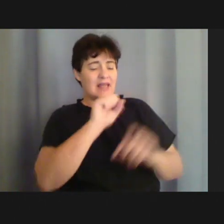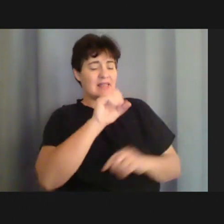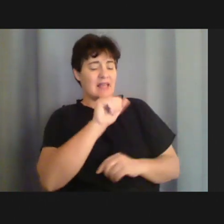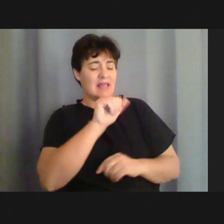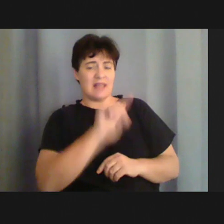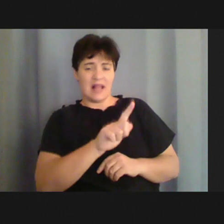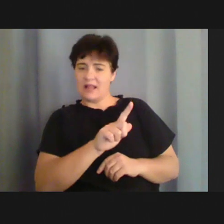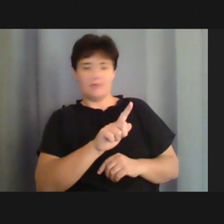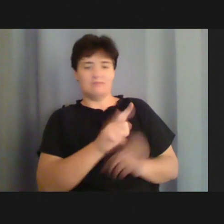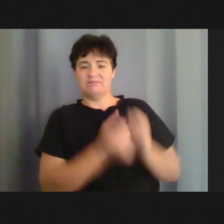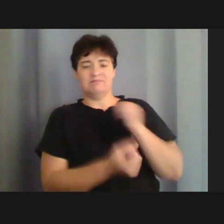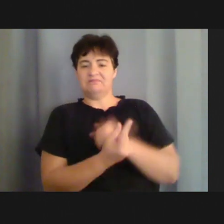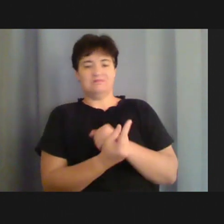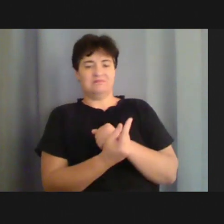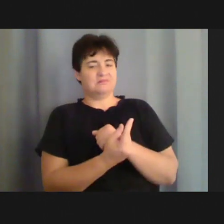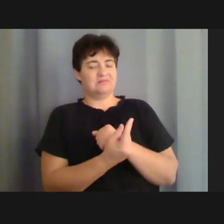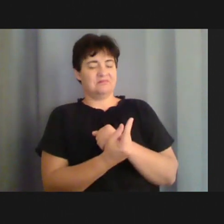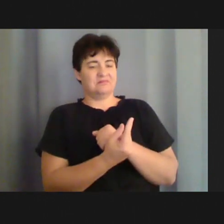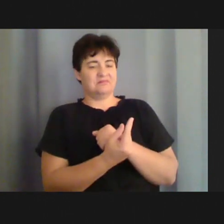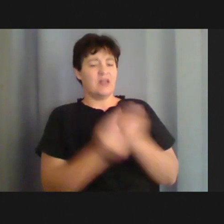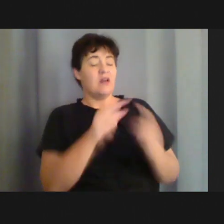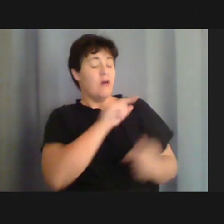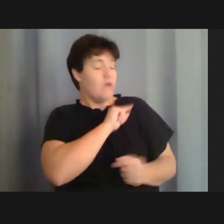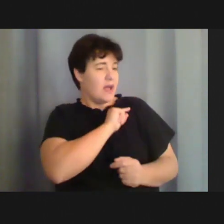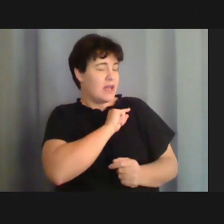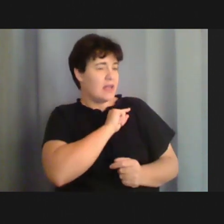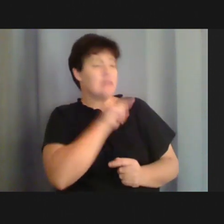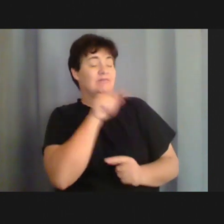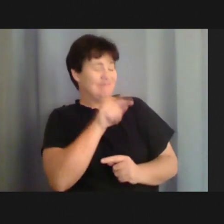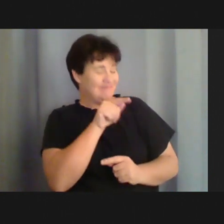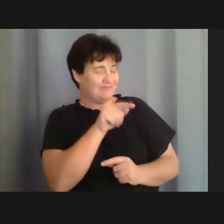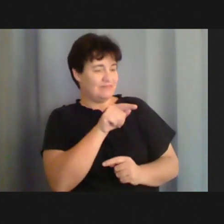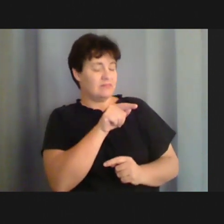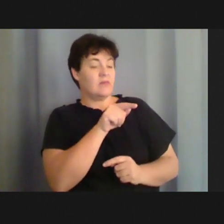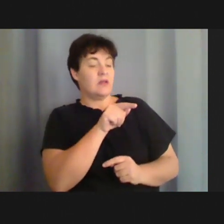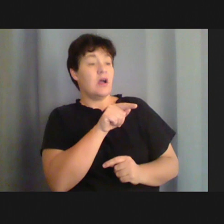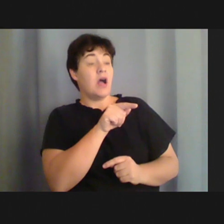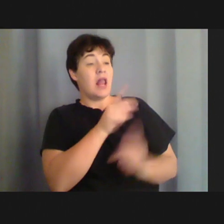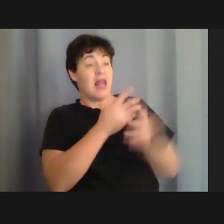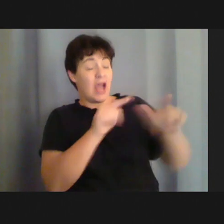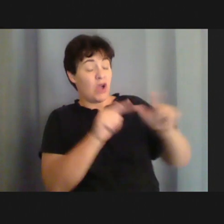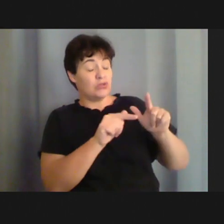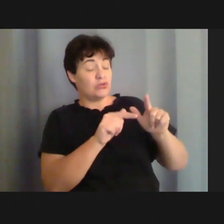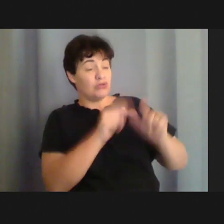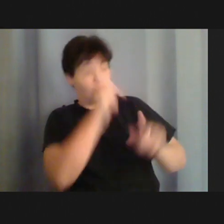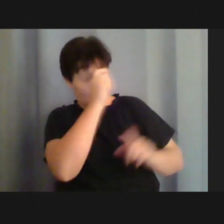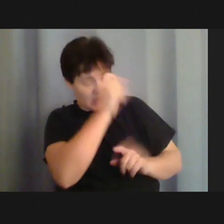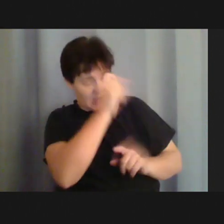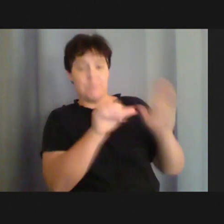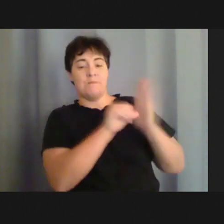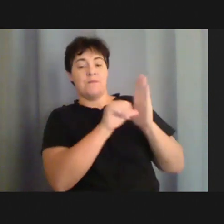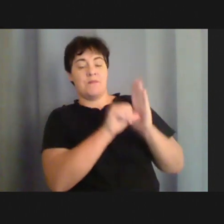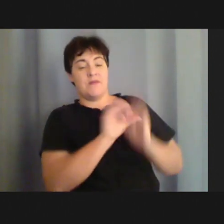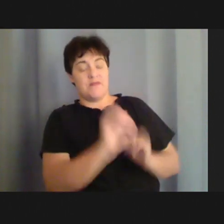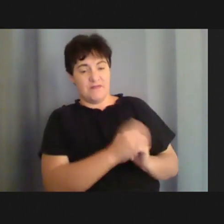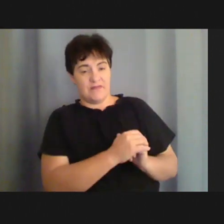not realized, and which is why it is important that the language is recognized. I mean, the matter is sitting